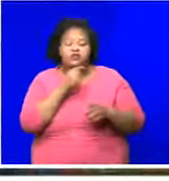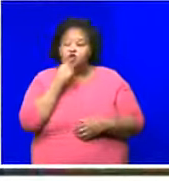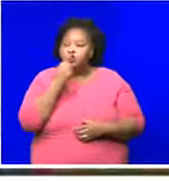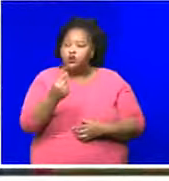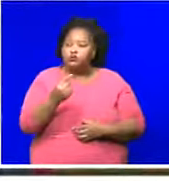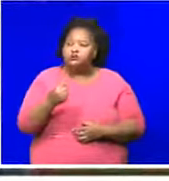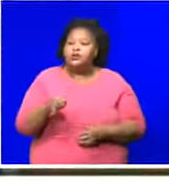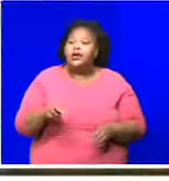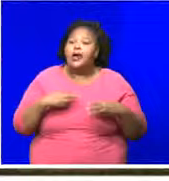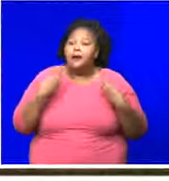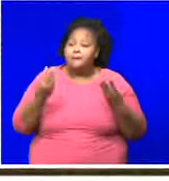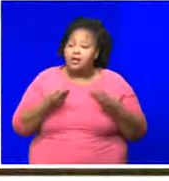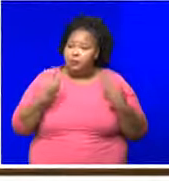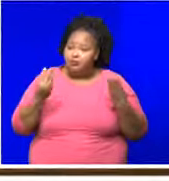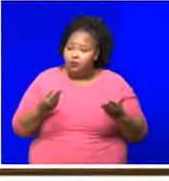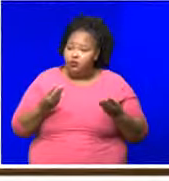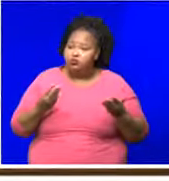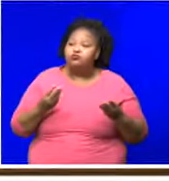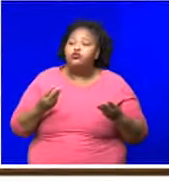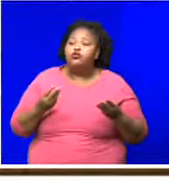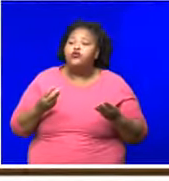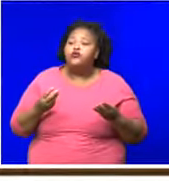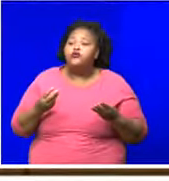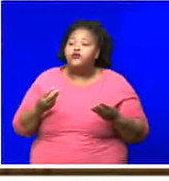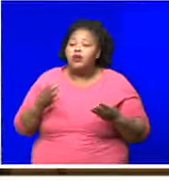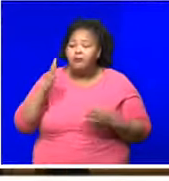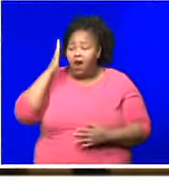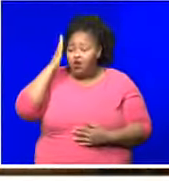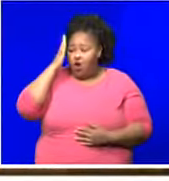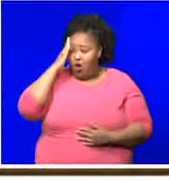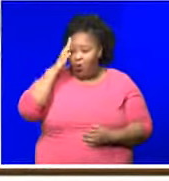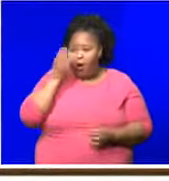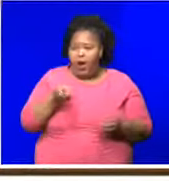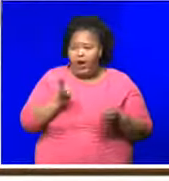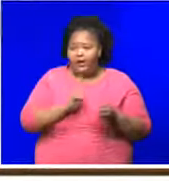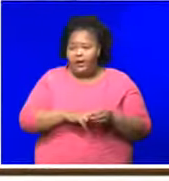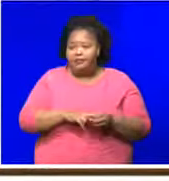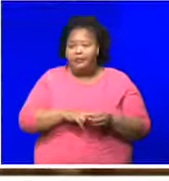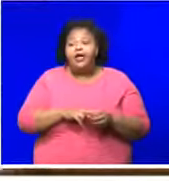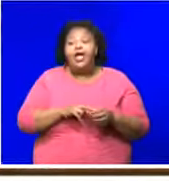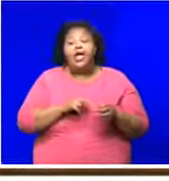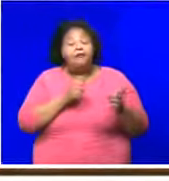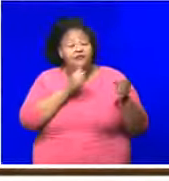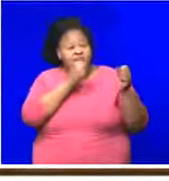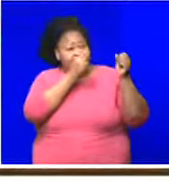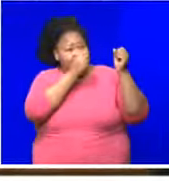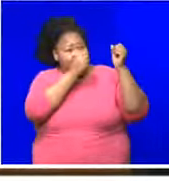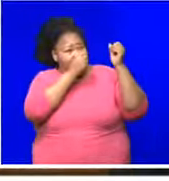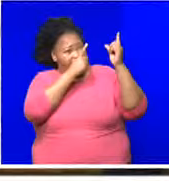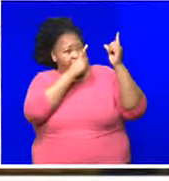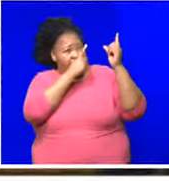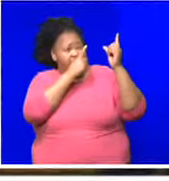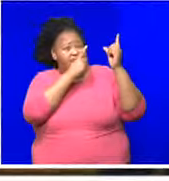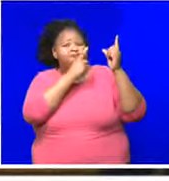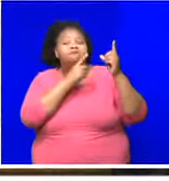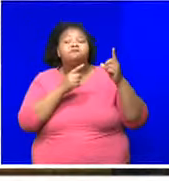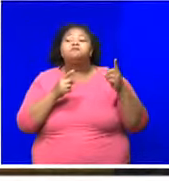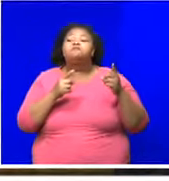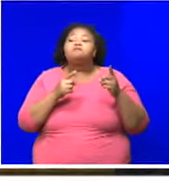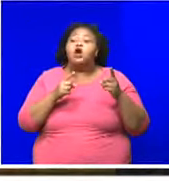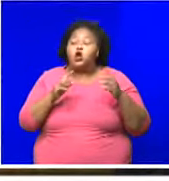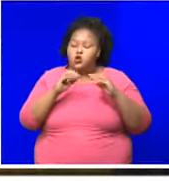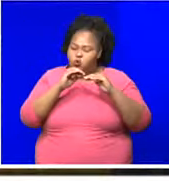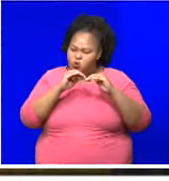be in their full senses in church and be able to discern spirits and avoid things that could pose danger to their